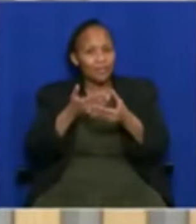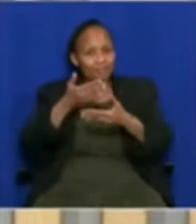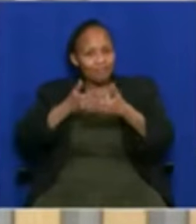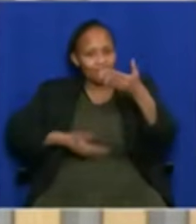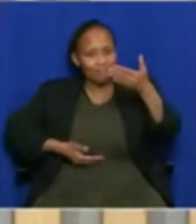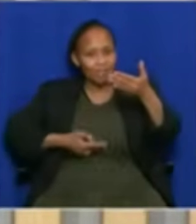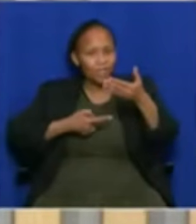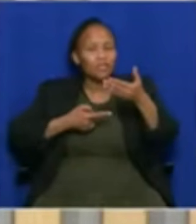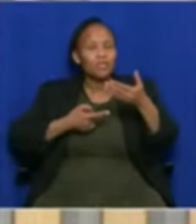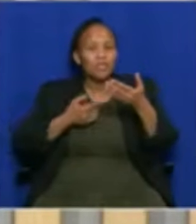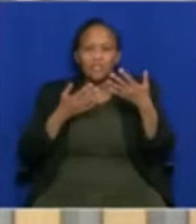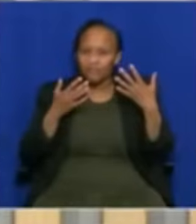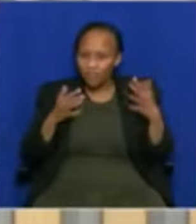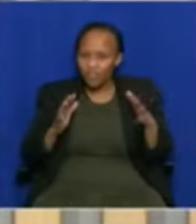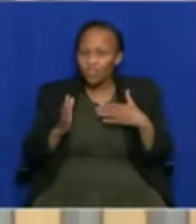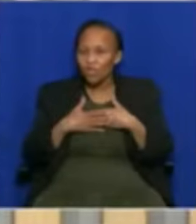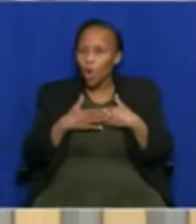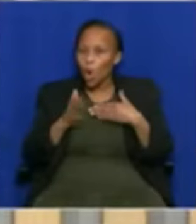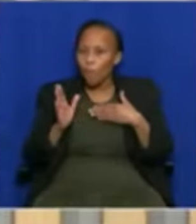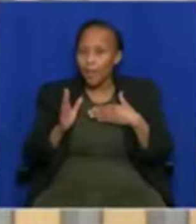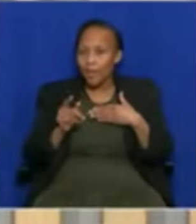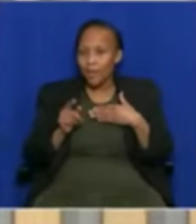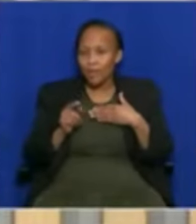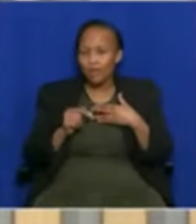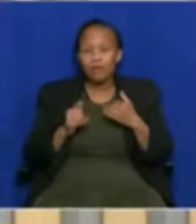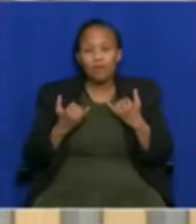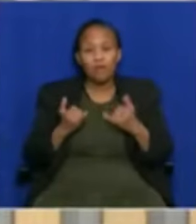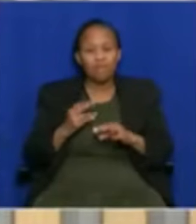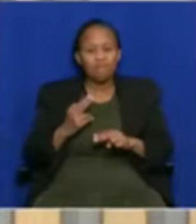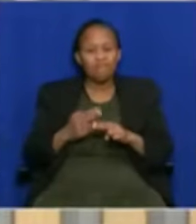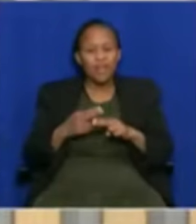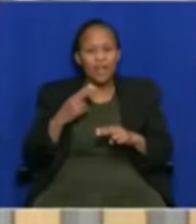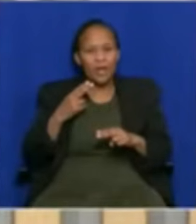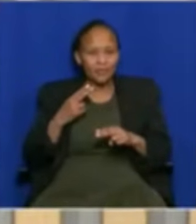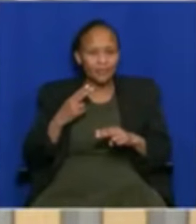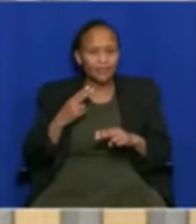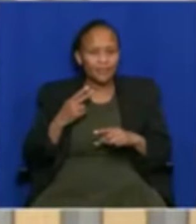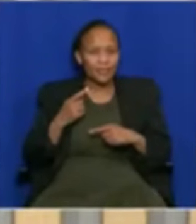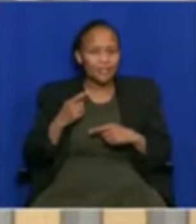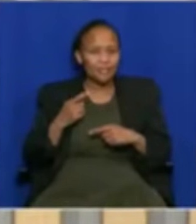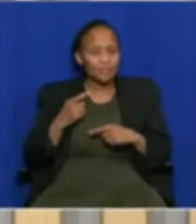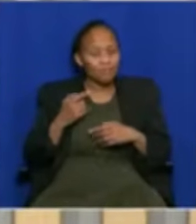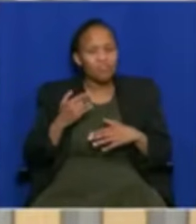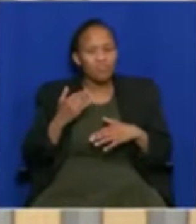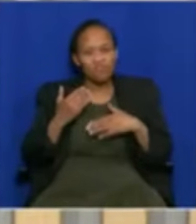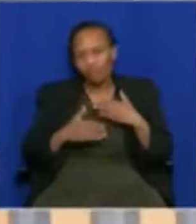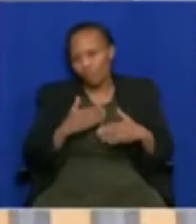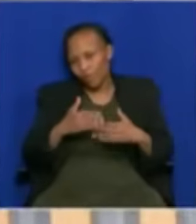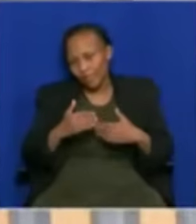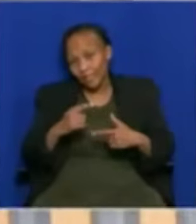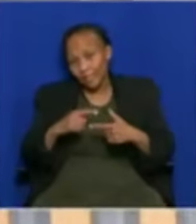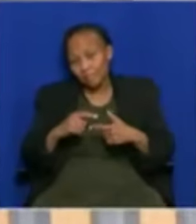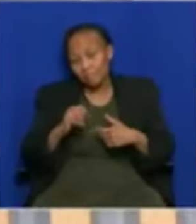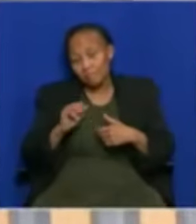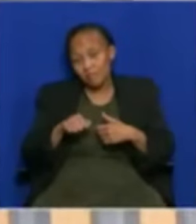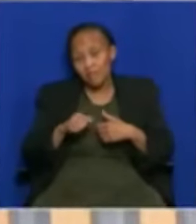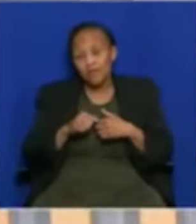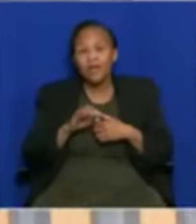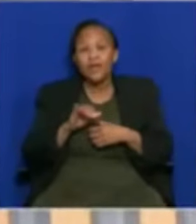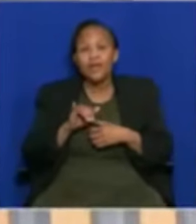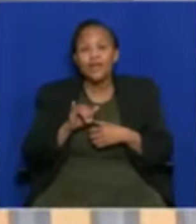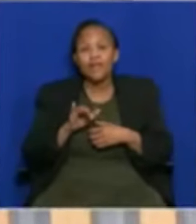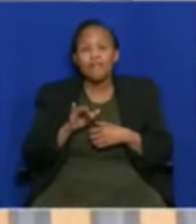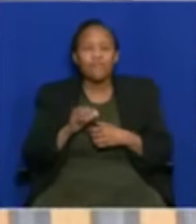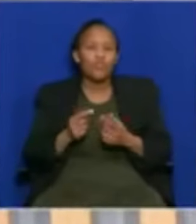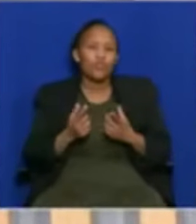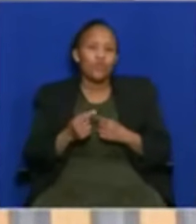is finalized and pending. Yes. On the process. Thank you. So, in fact, if you look at 936, you have